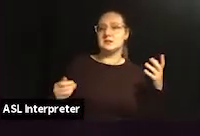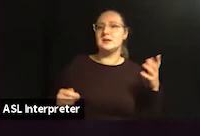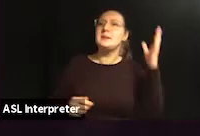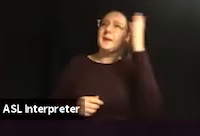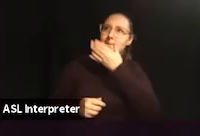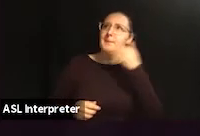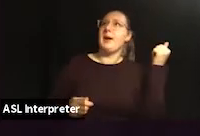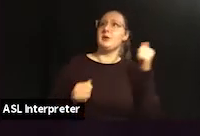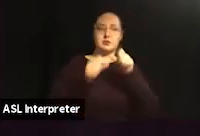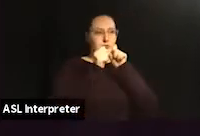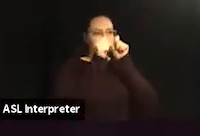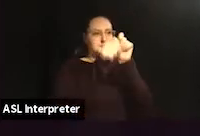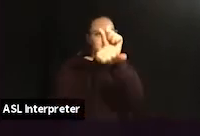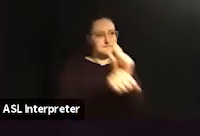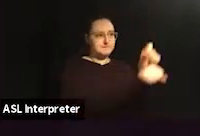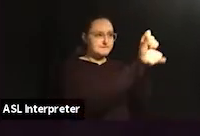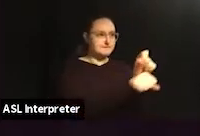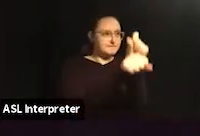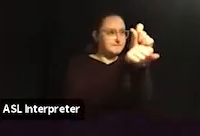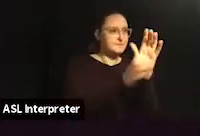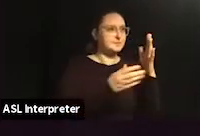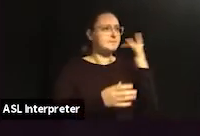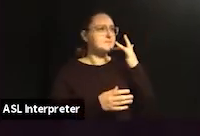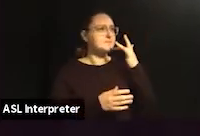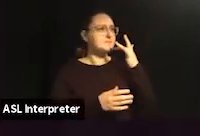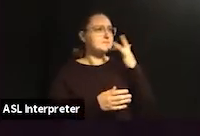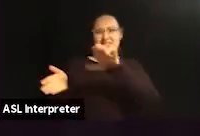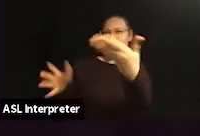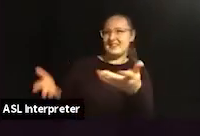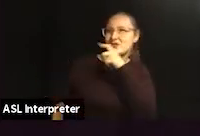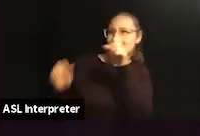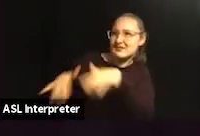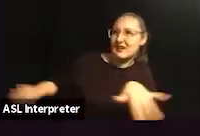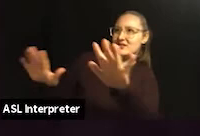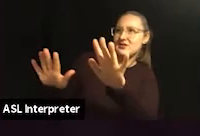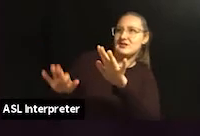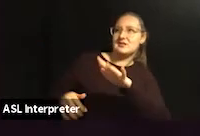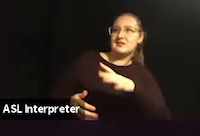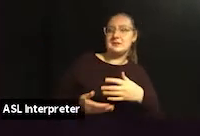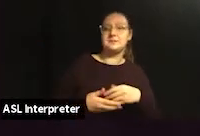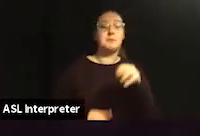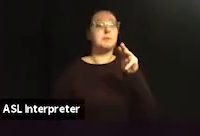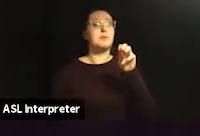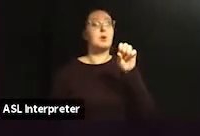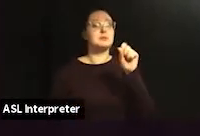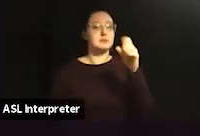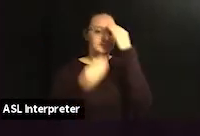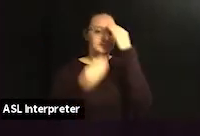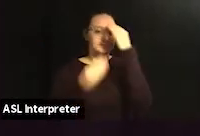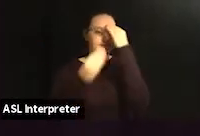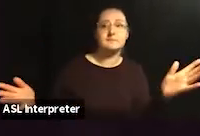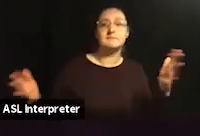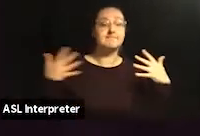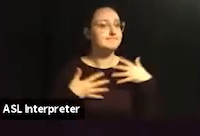the Egyptians than to die in the wilderness." But Moses said to the people, "Do not be